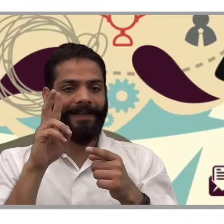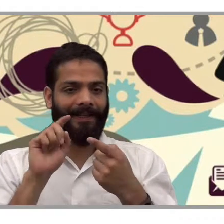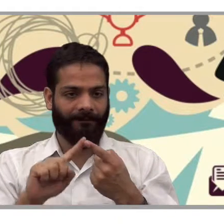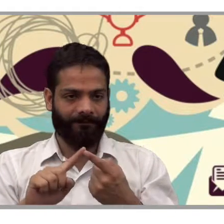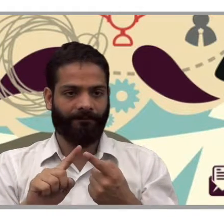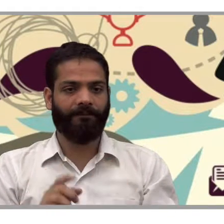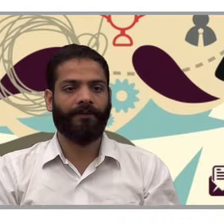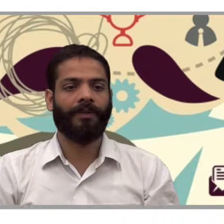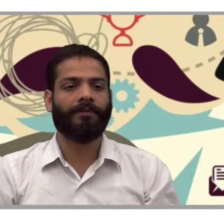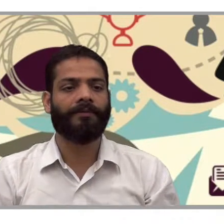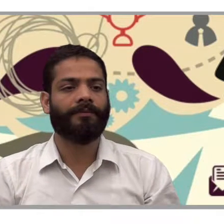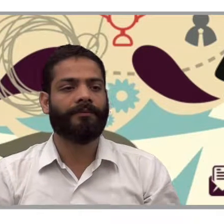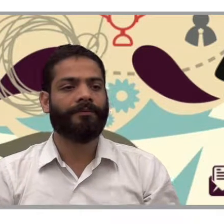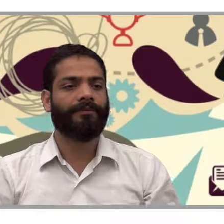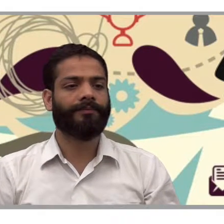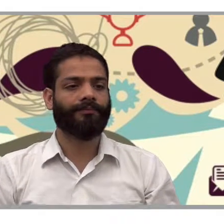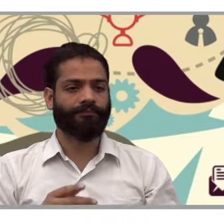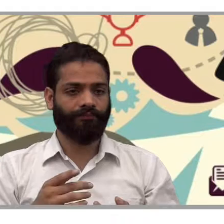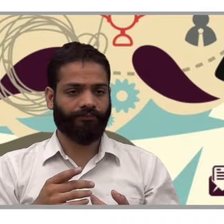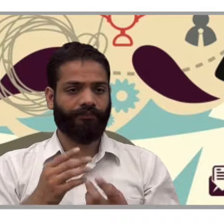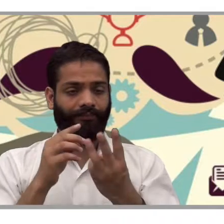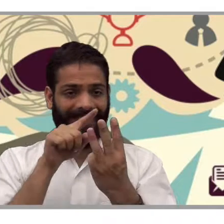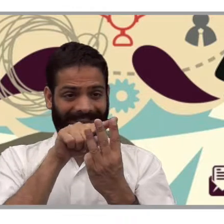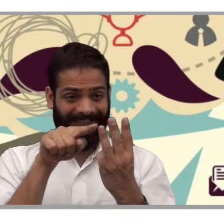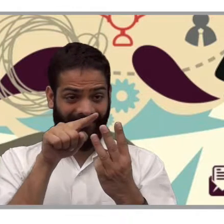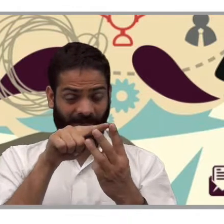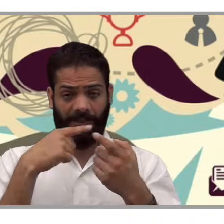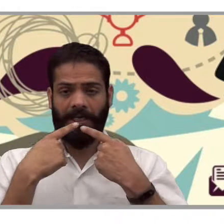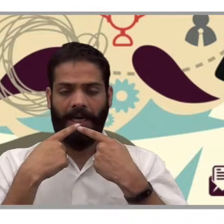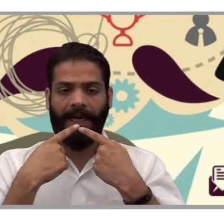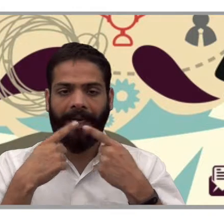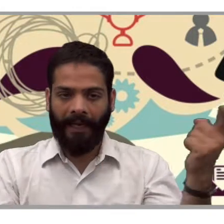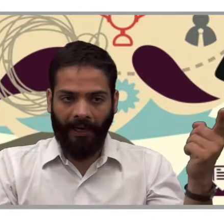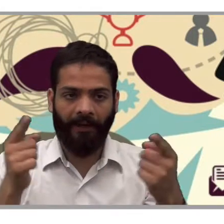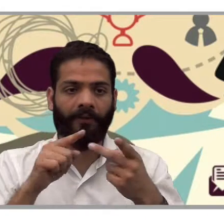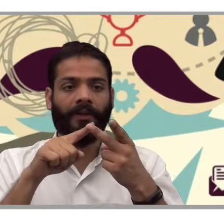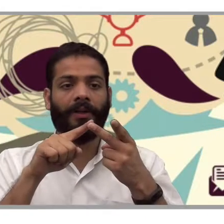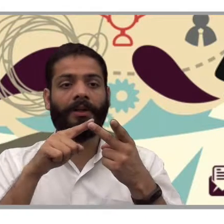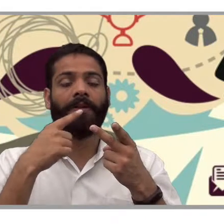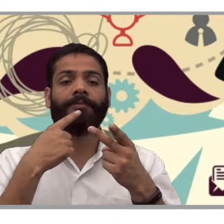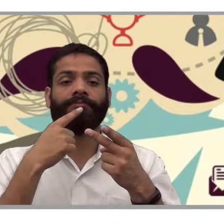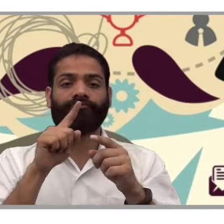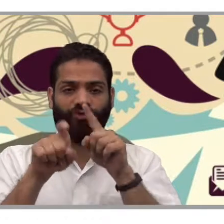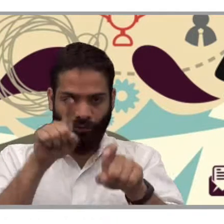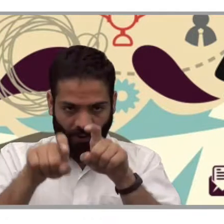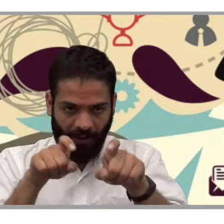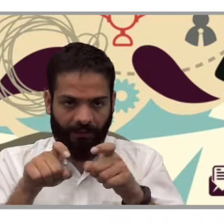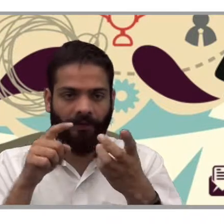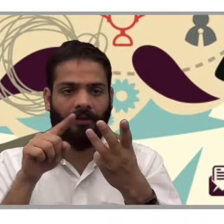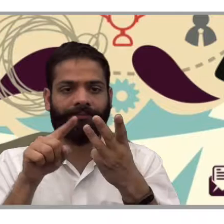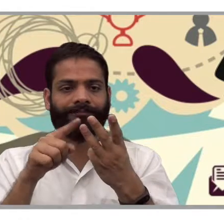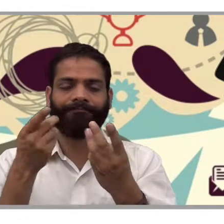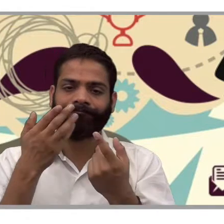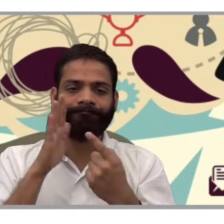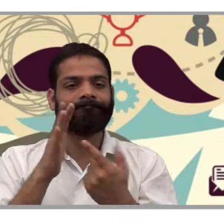declaratives, interrogative, and imperative. Imperative includes both the command and the request